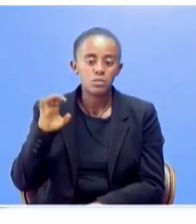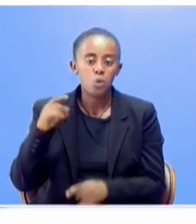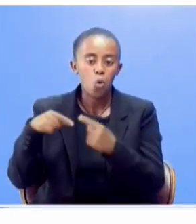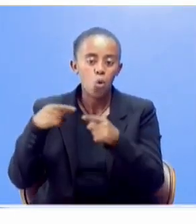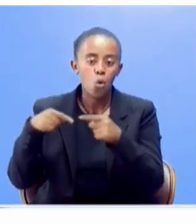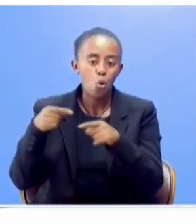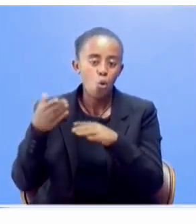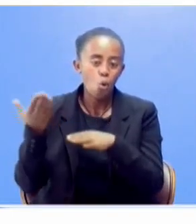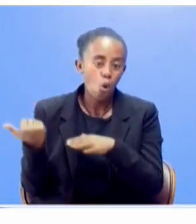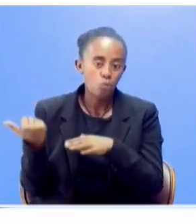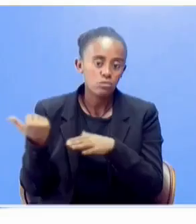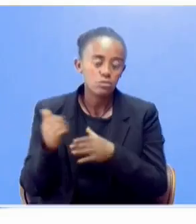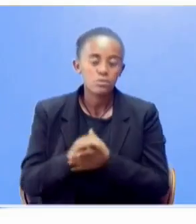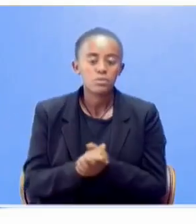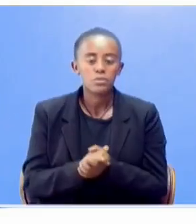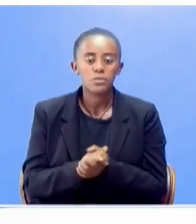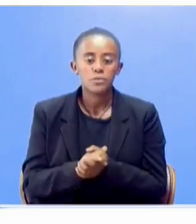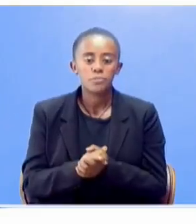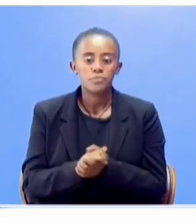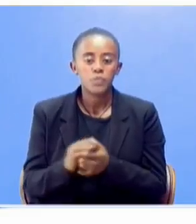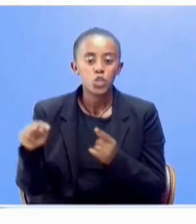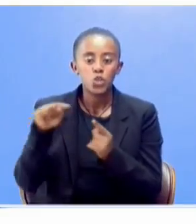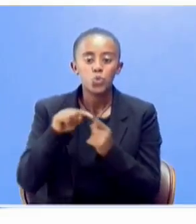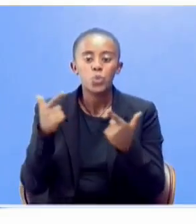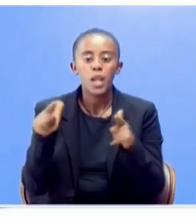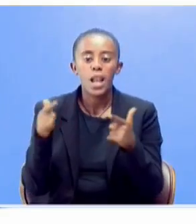yes, to the library.